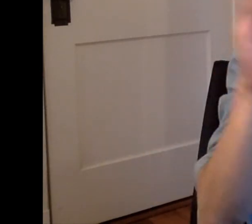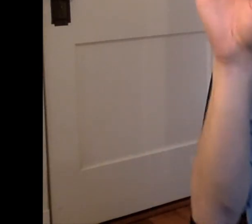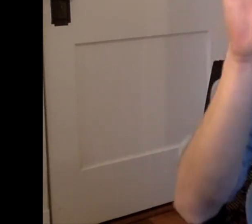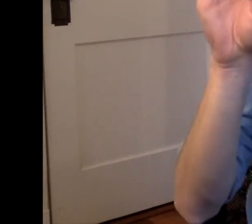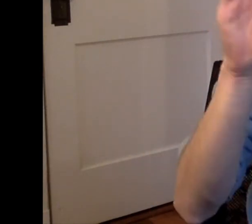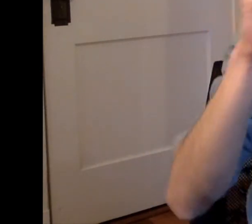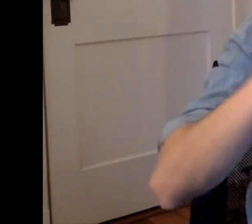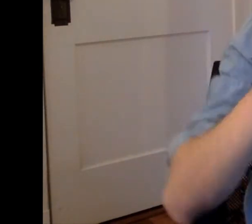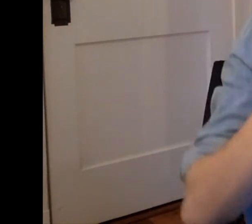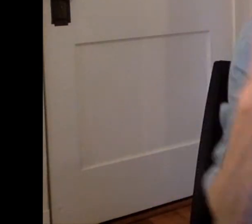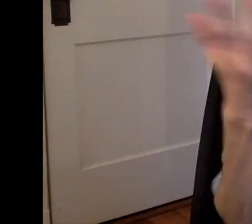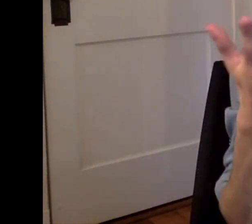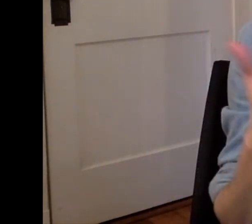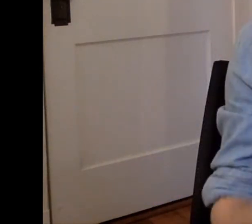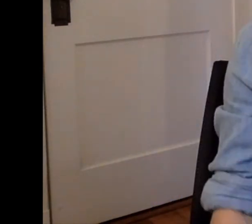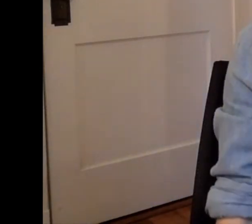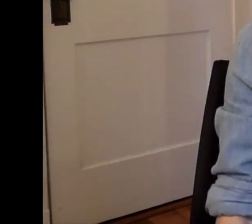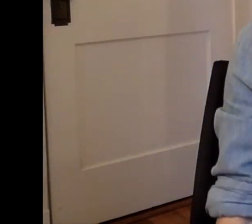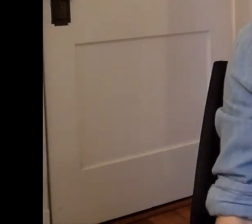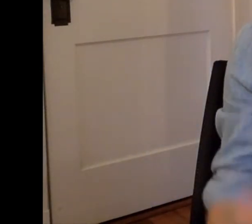b represent?